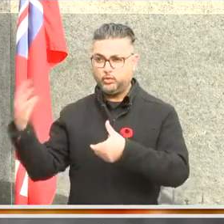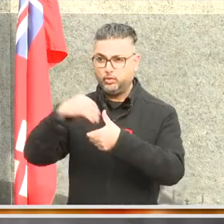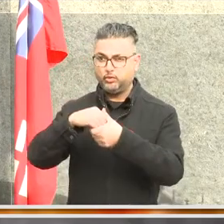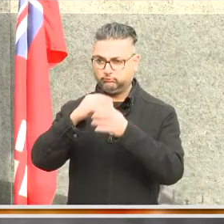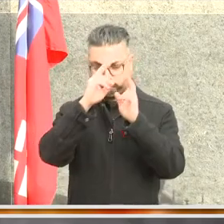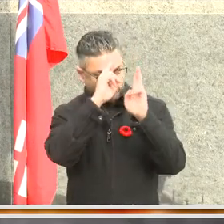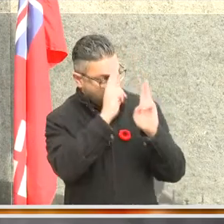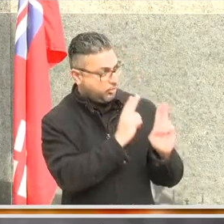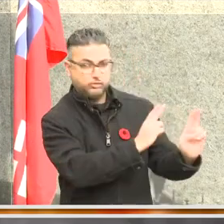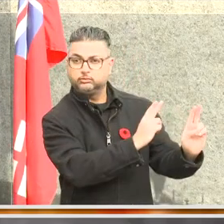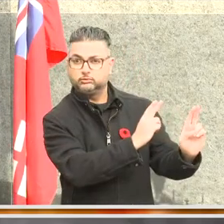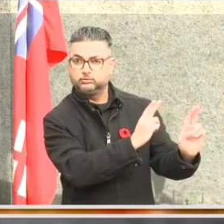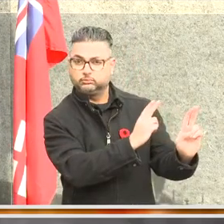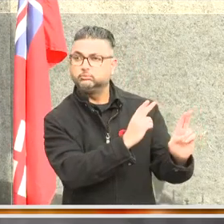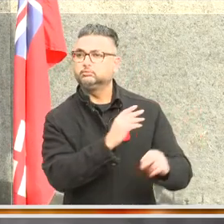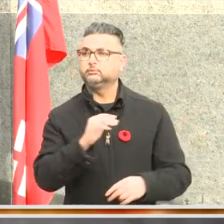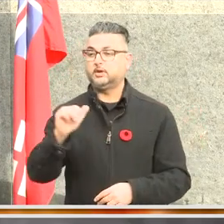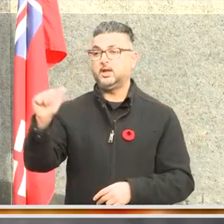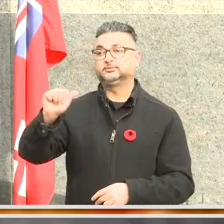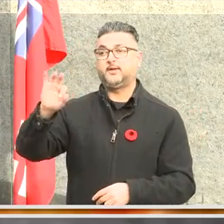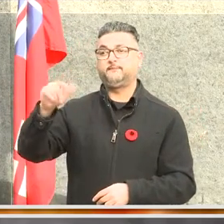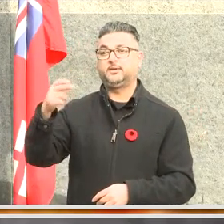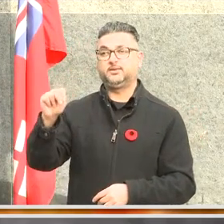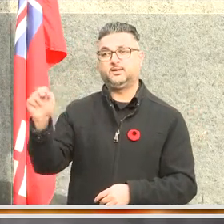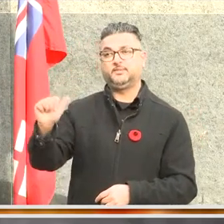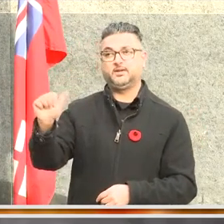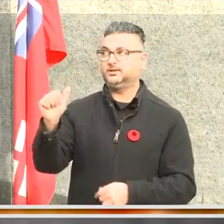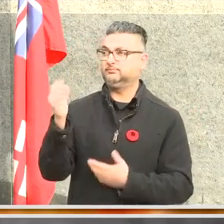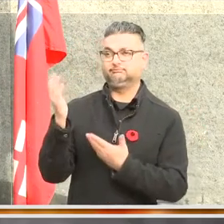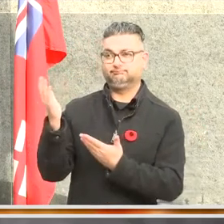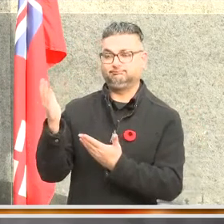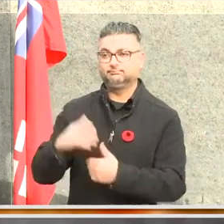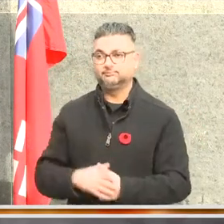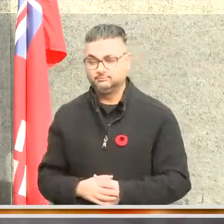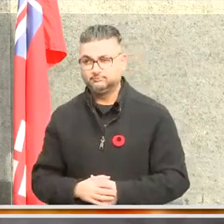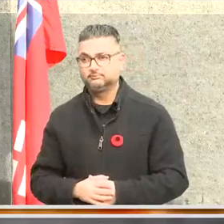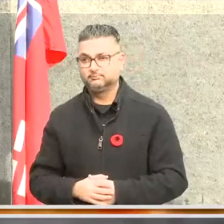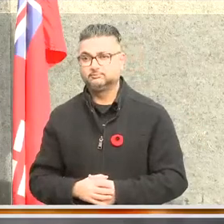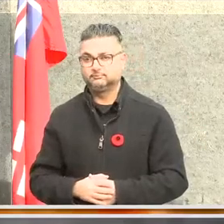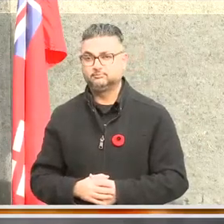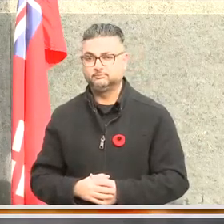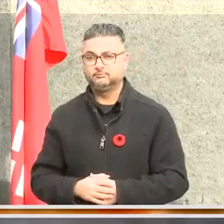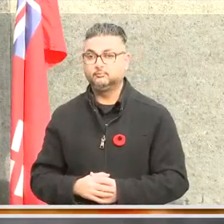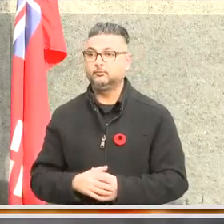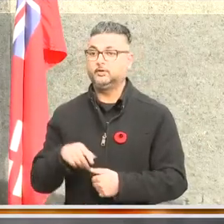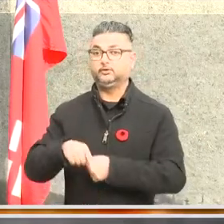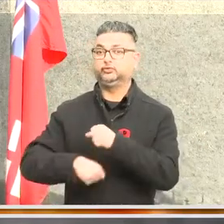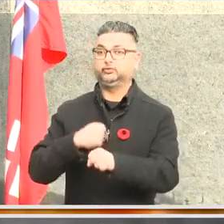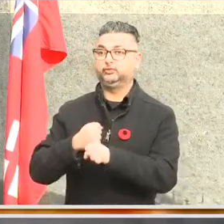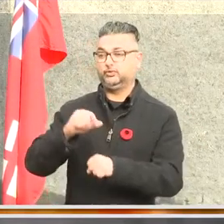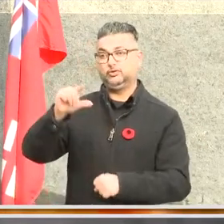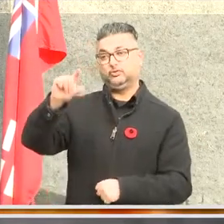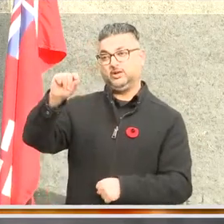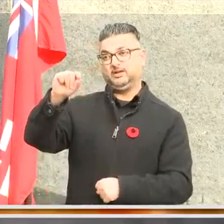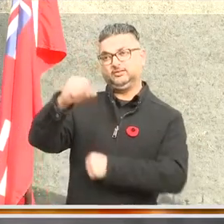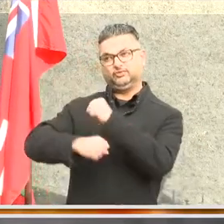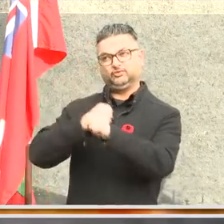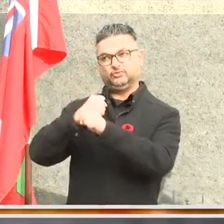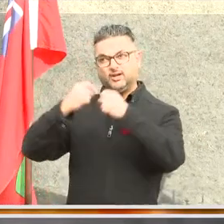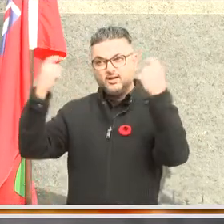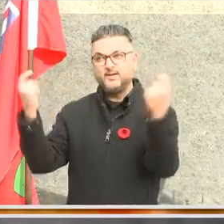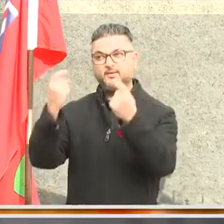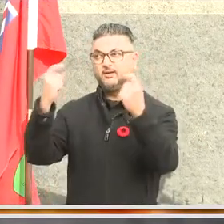in Afghanistan. And this year marks the 20th anniversary of 9/11, the attack that